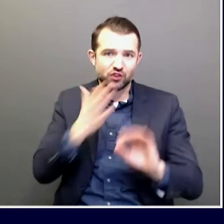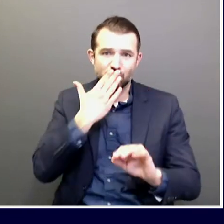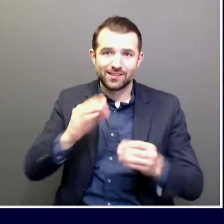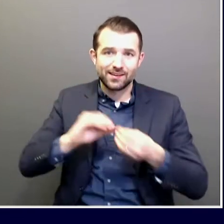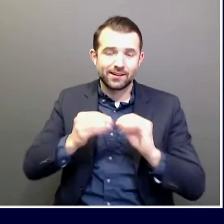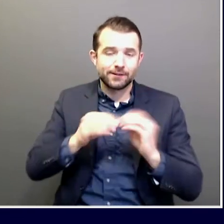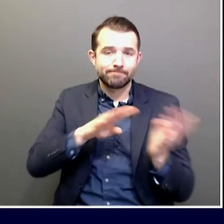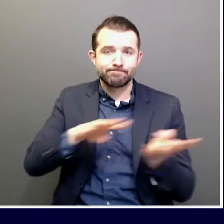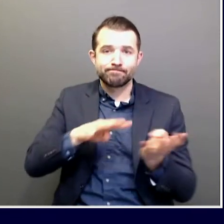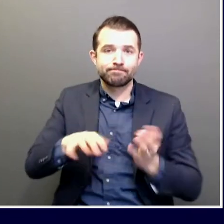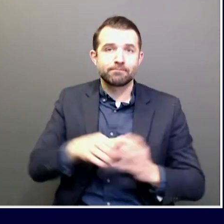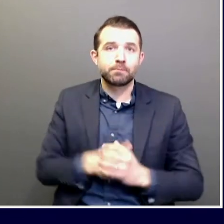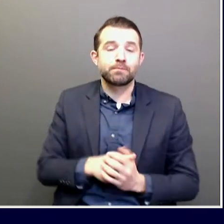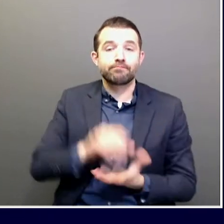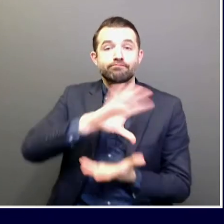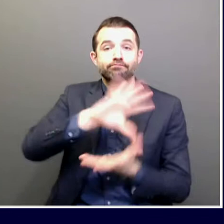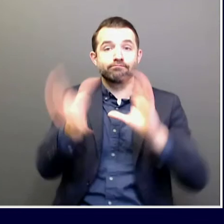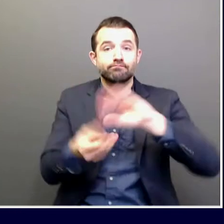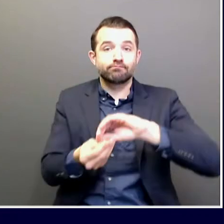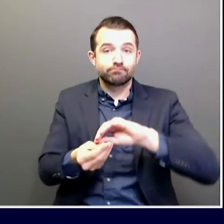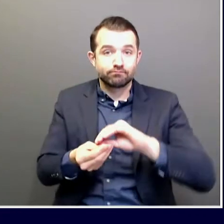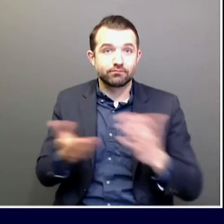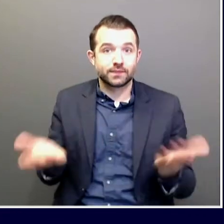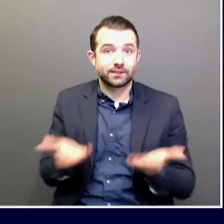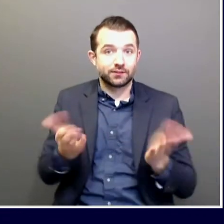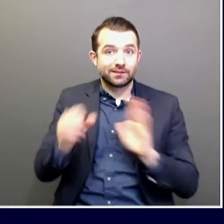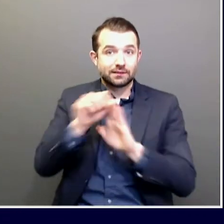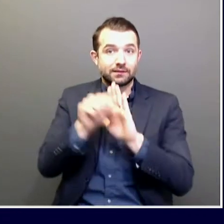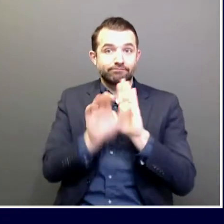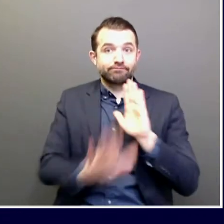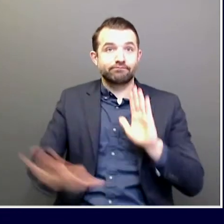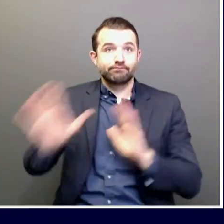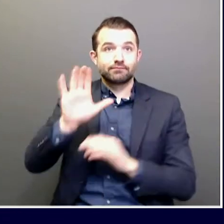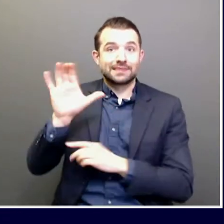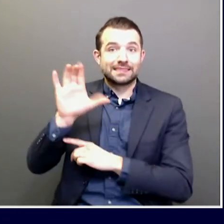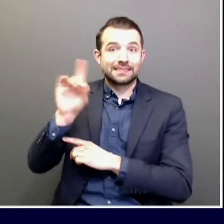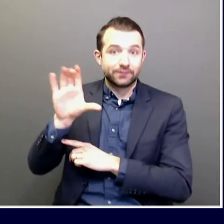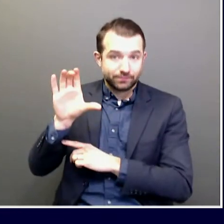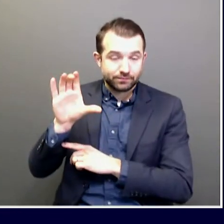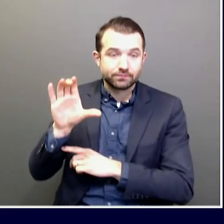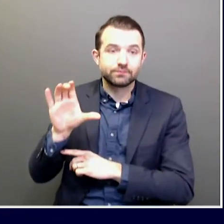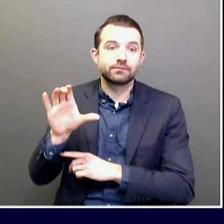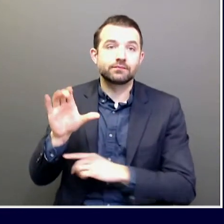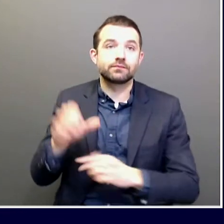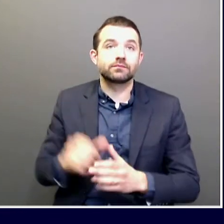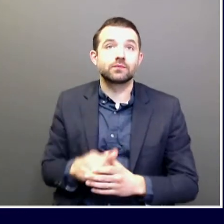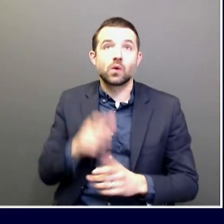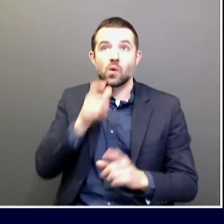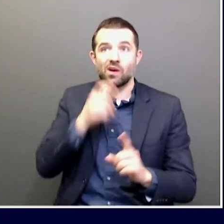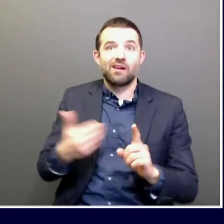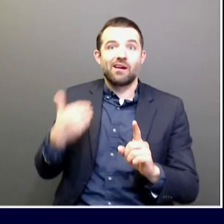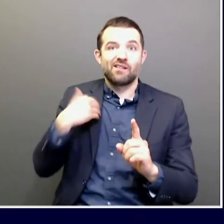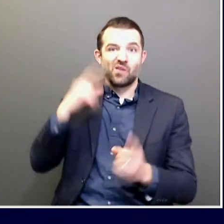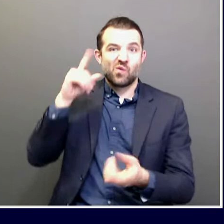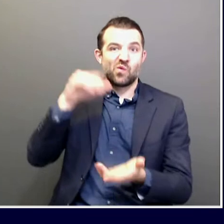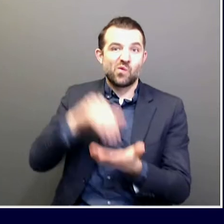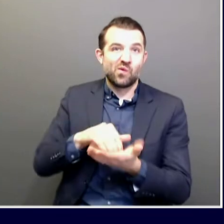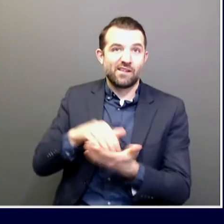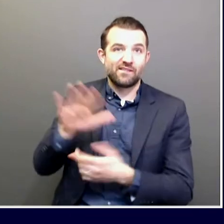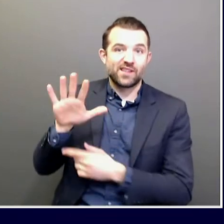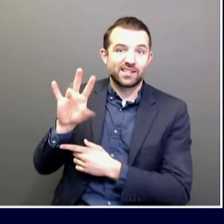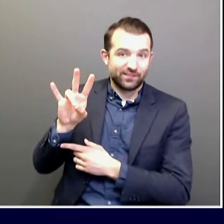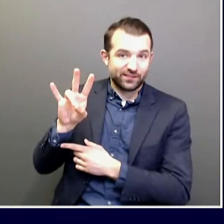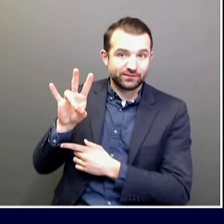antigen results. That's what's being reported into the Maine CDC every day. That 1,057 is a